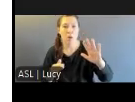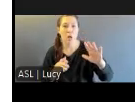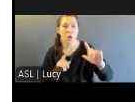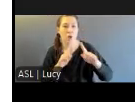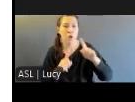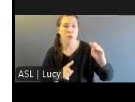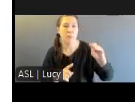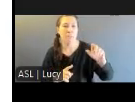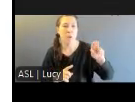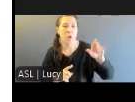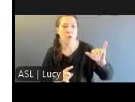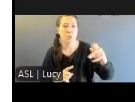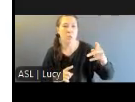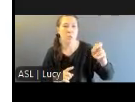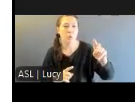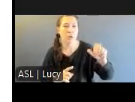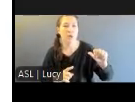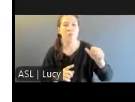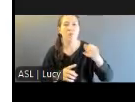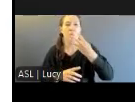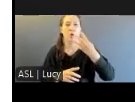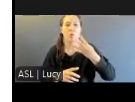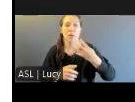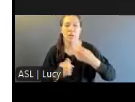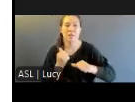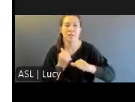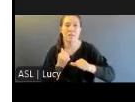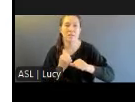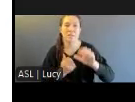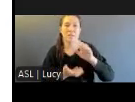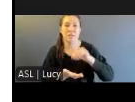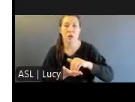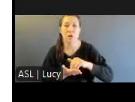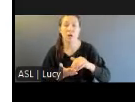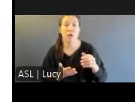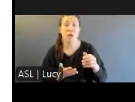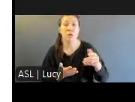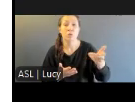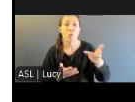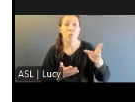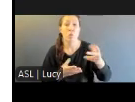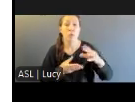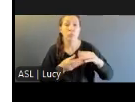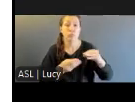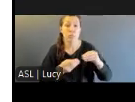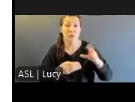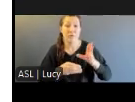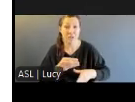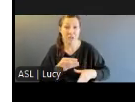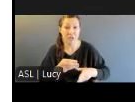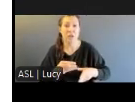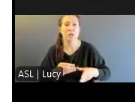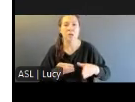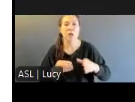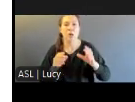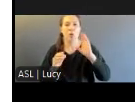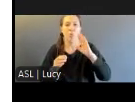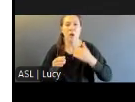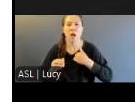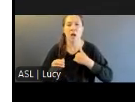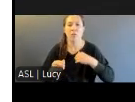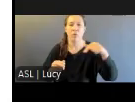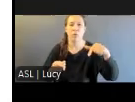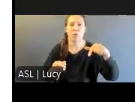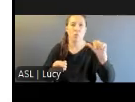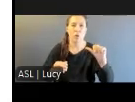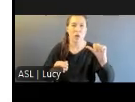speak, we will have a question and answer session. So people should feel free to drop your questions in the chat as they're speaking, and then